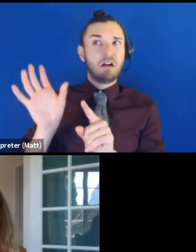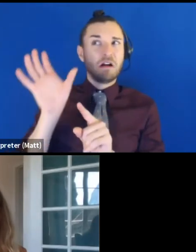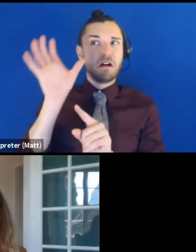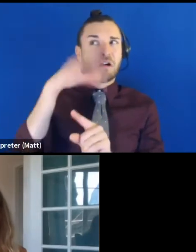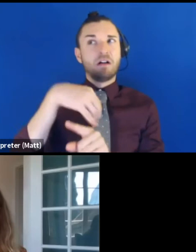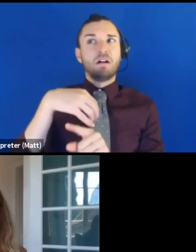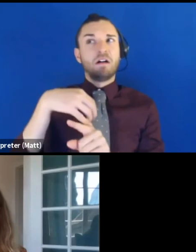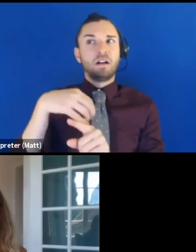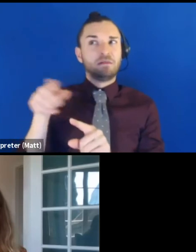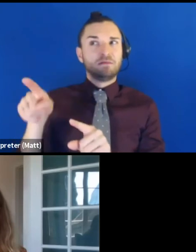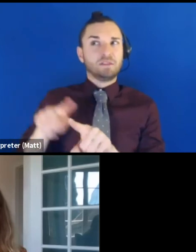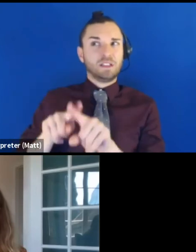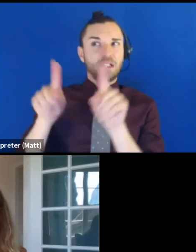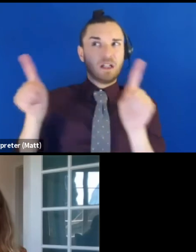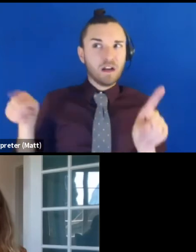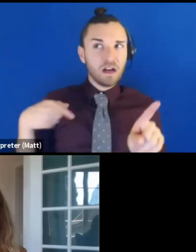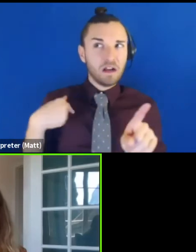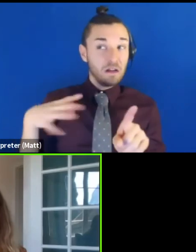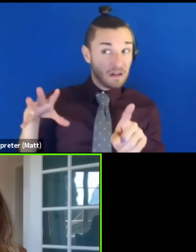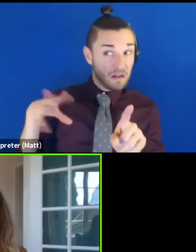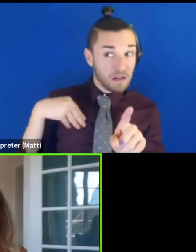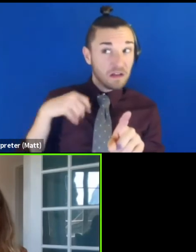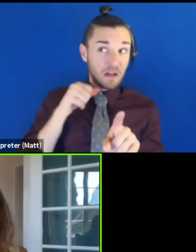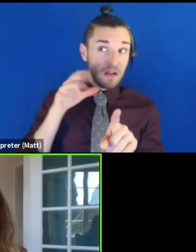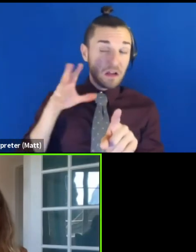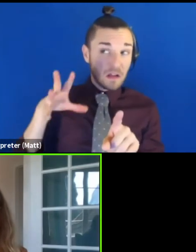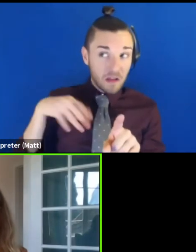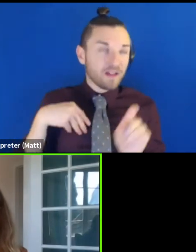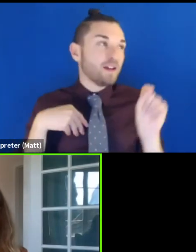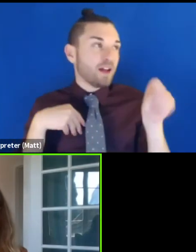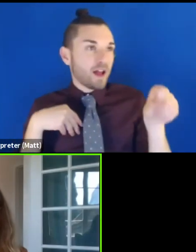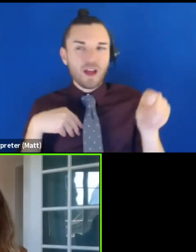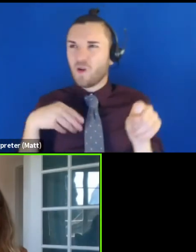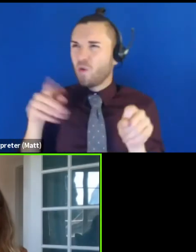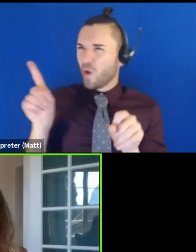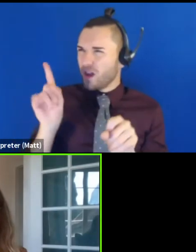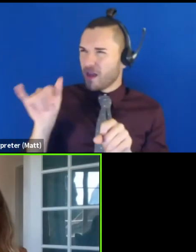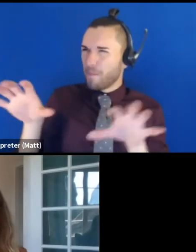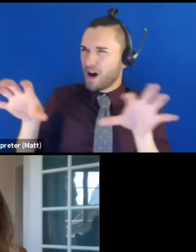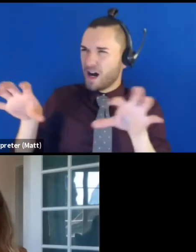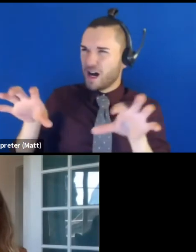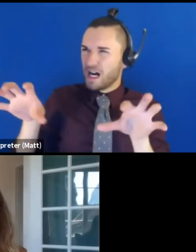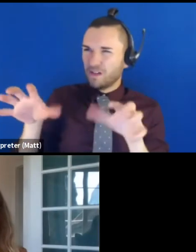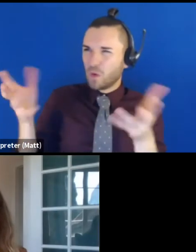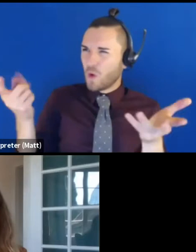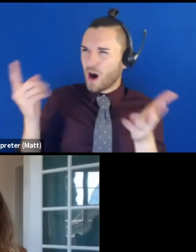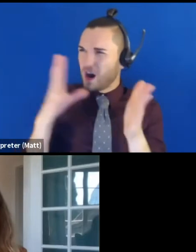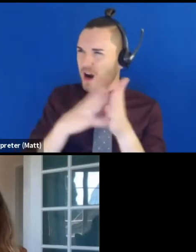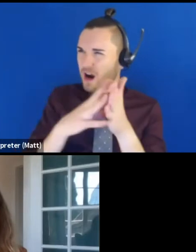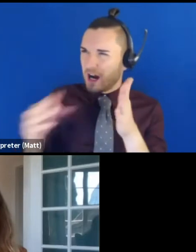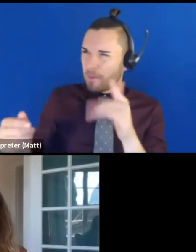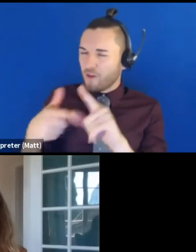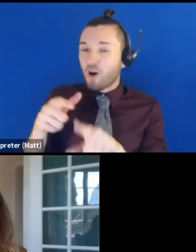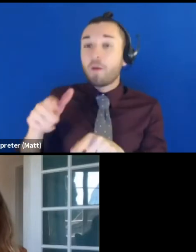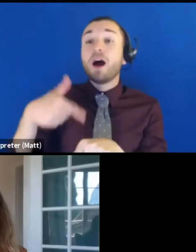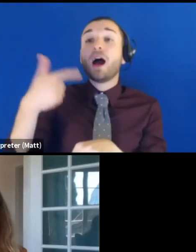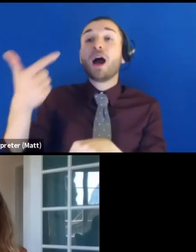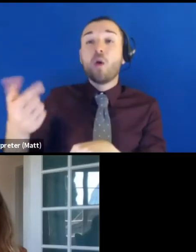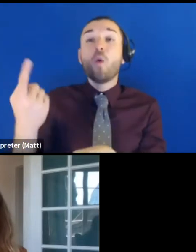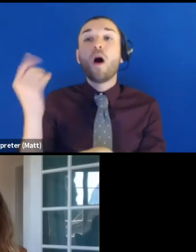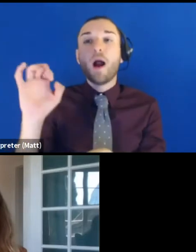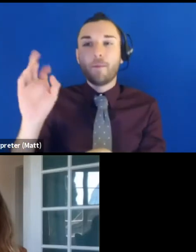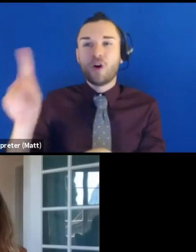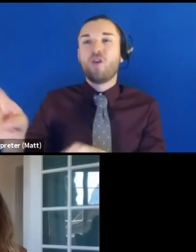on, the more it thought about, like, where did Shelley's behavior come from? And one of the most brilliant episodes on that show is the flashback